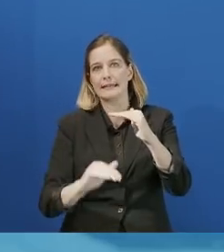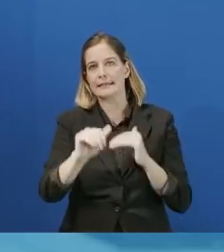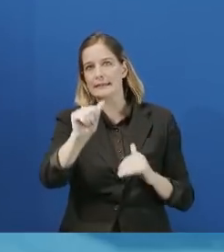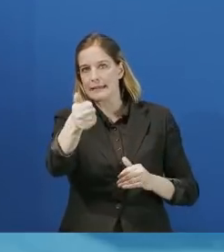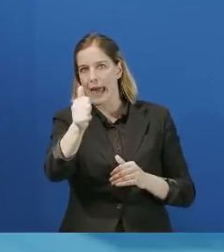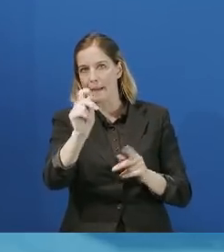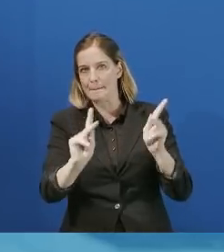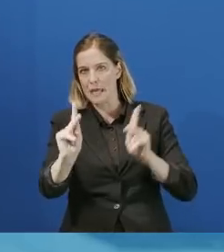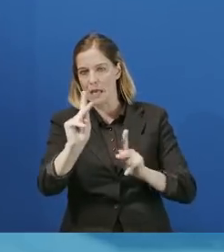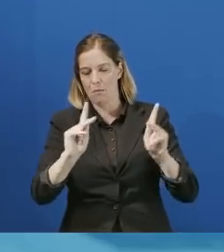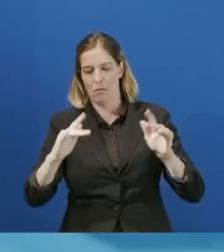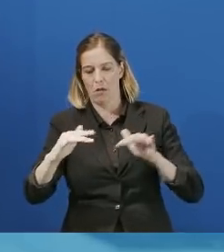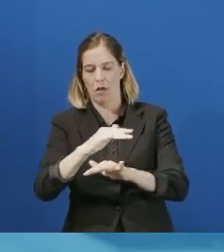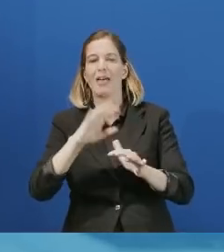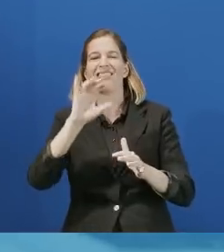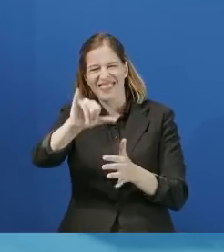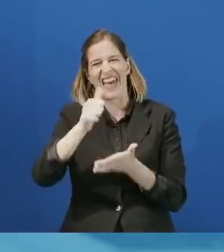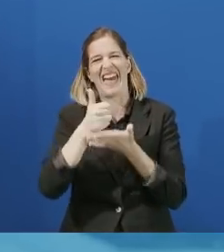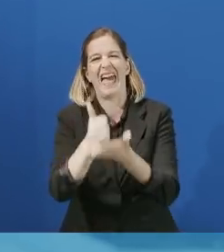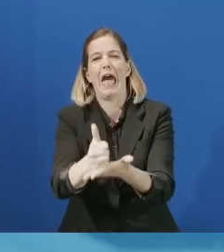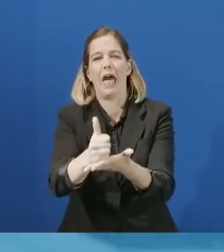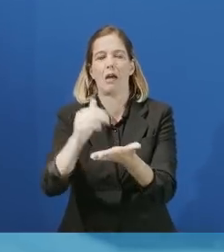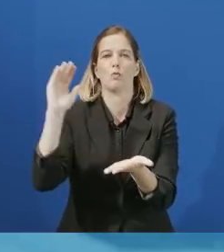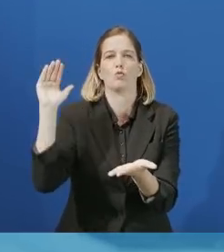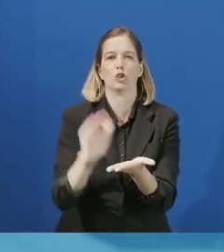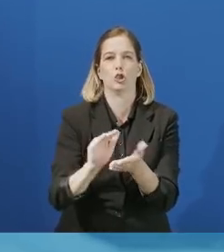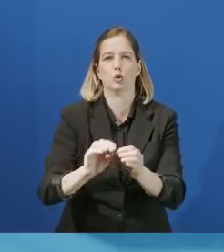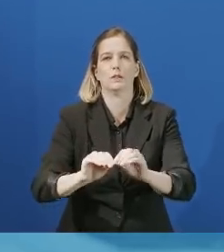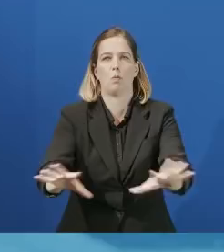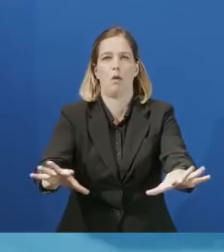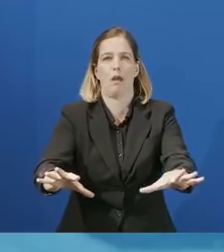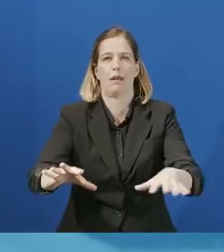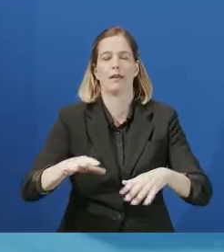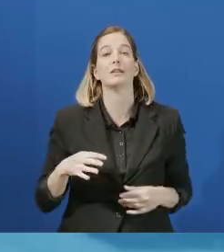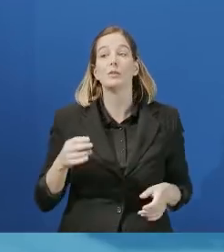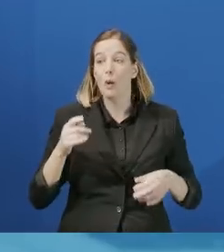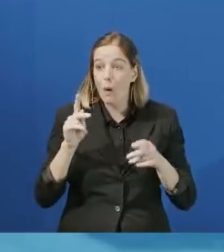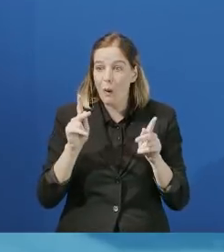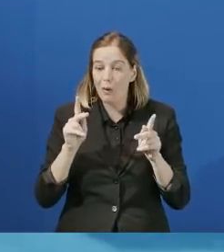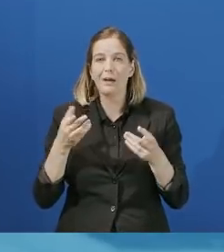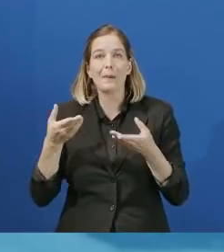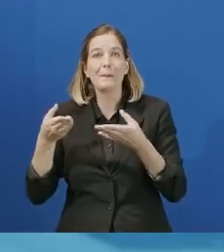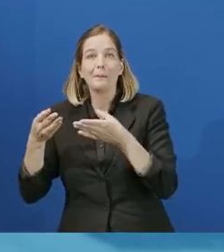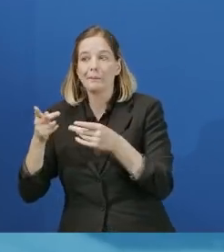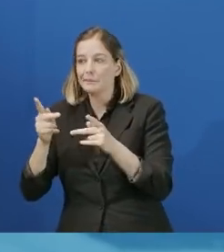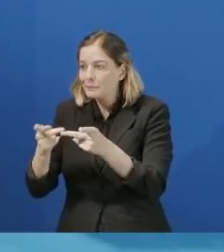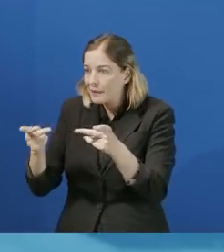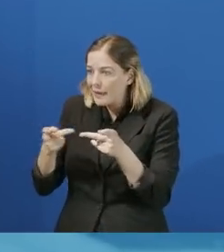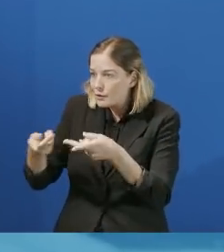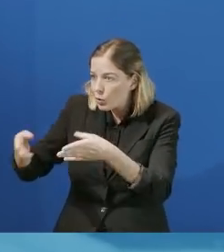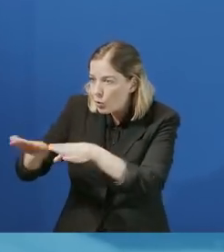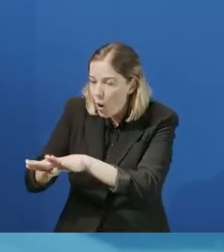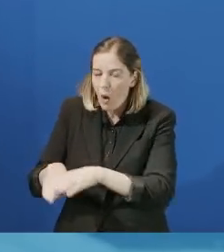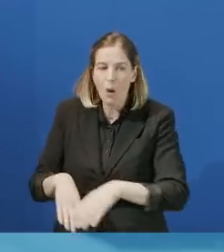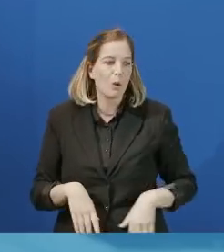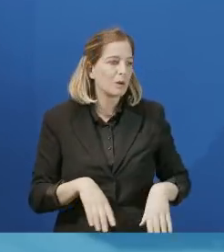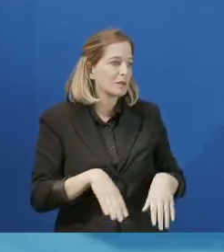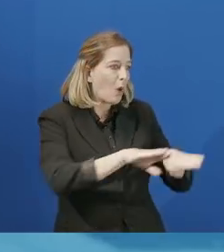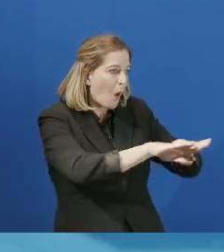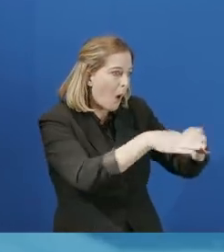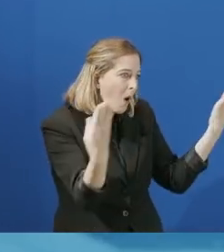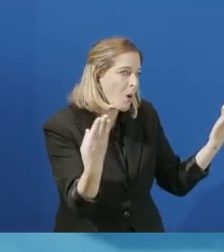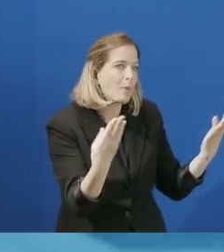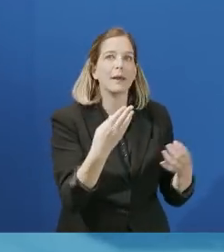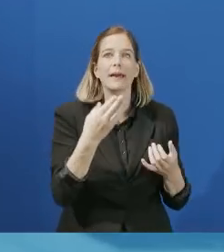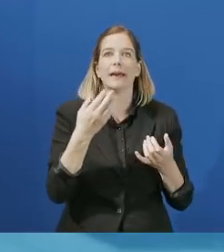the places that have been closed, the places that have been allowed to remain open, and the places that are reopening. It's still in that